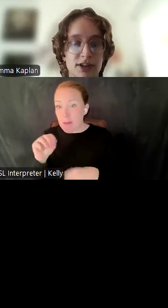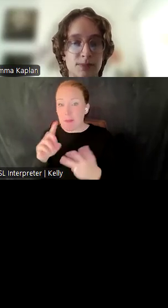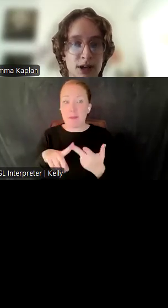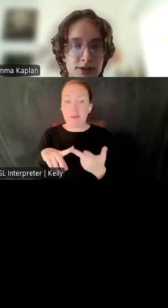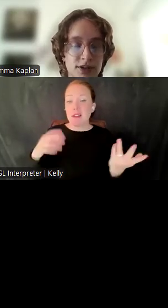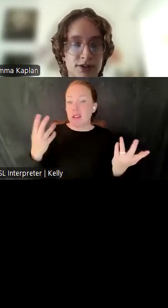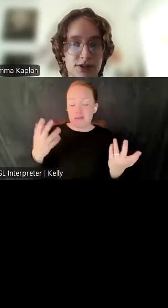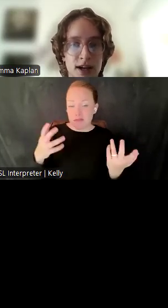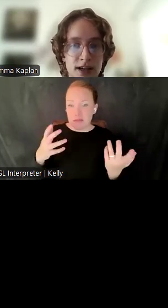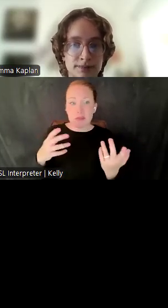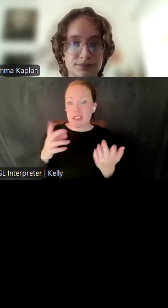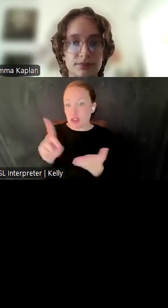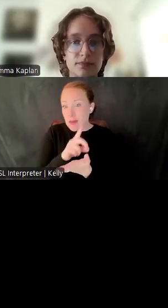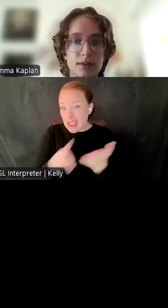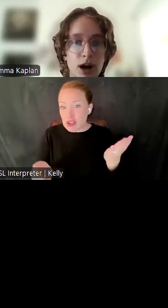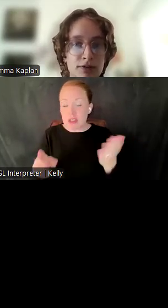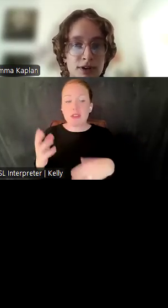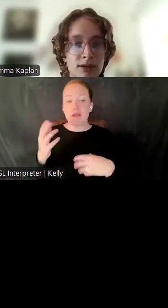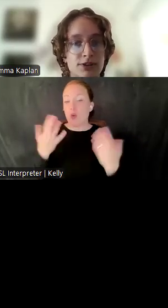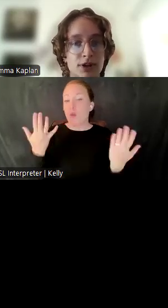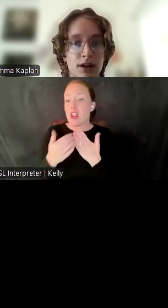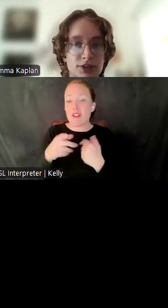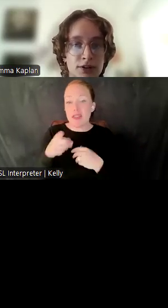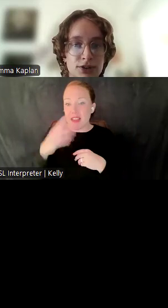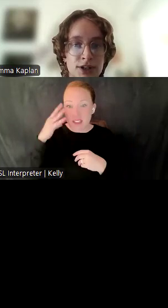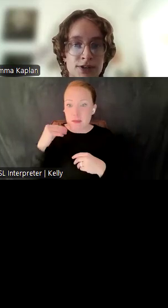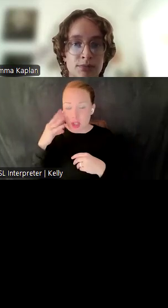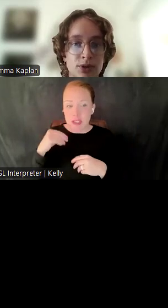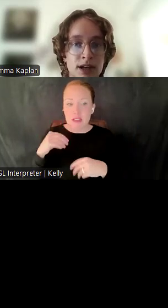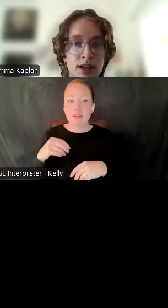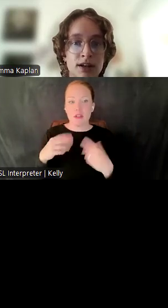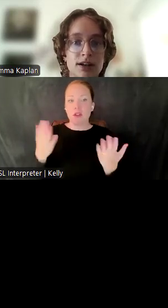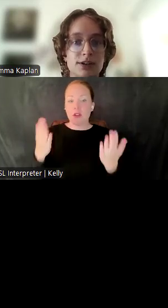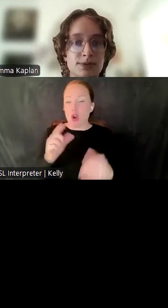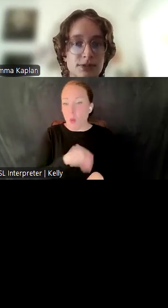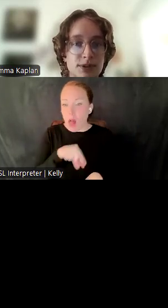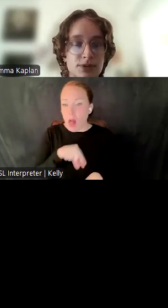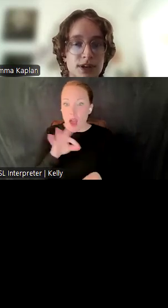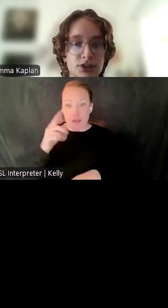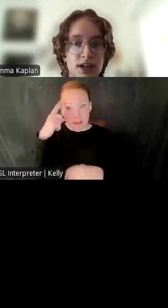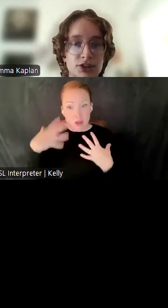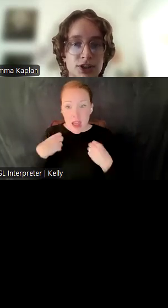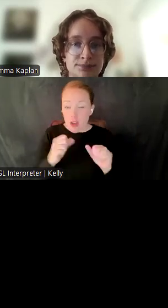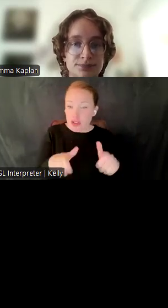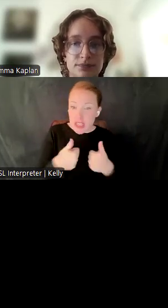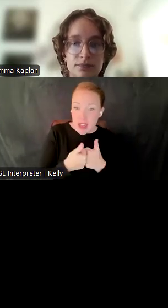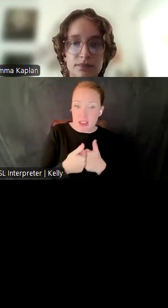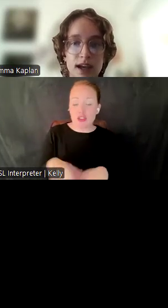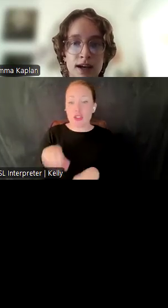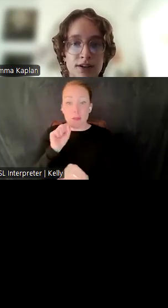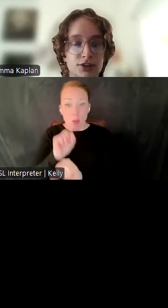might have experienced in society, poverty, mental health challenges, employment, substance abuse,